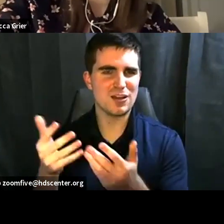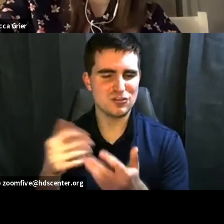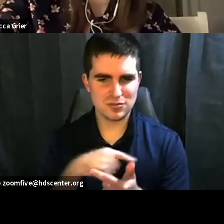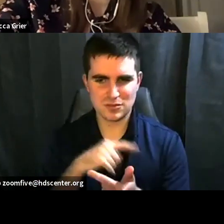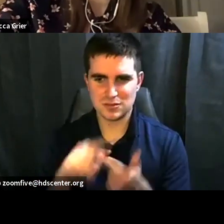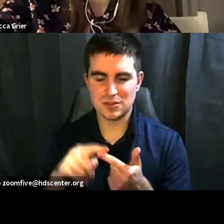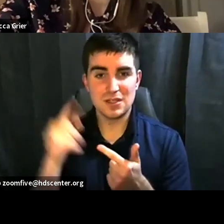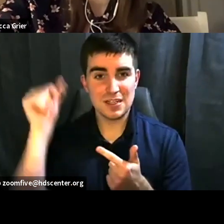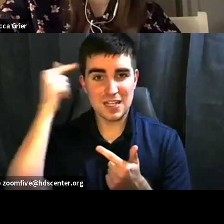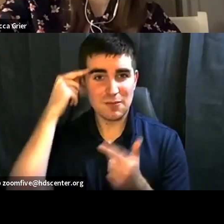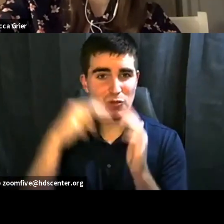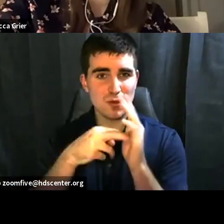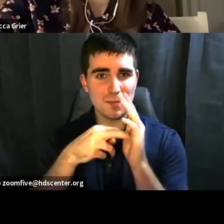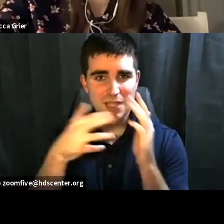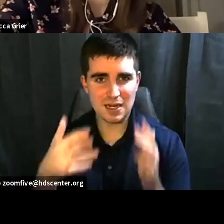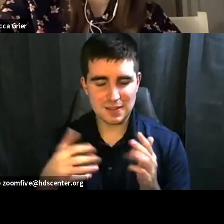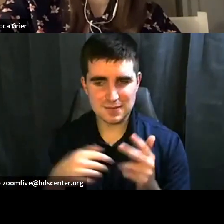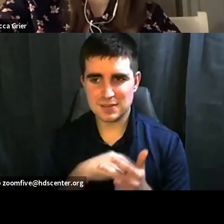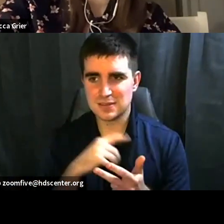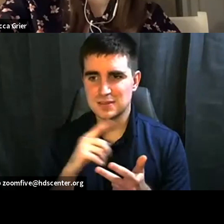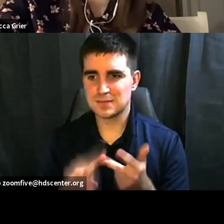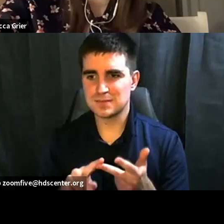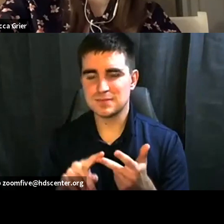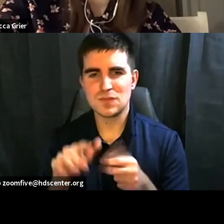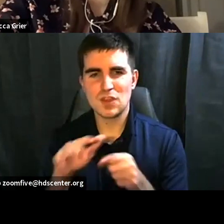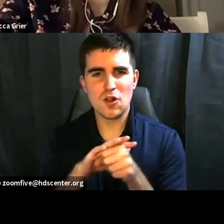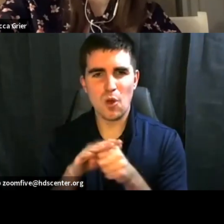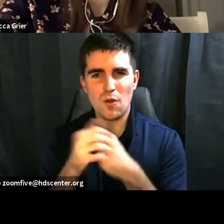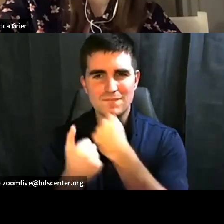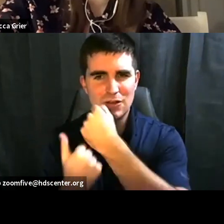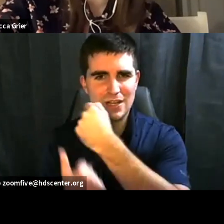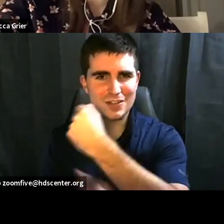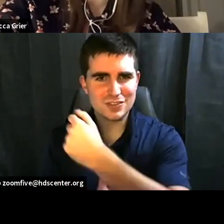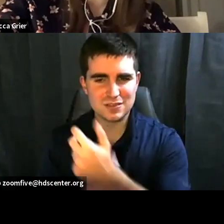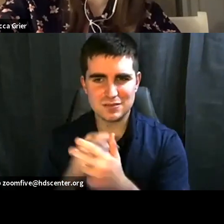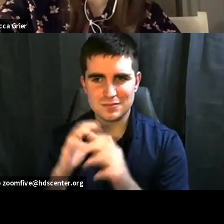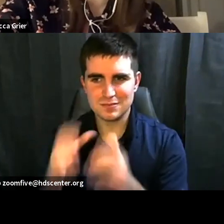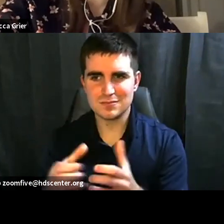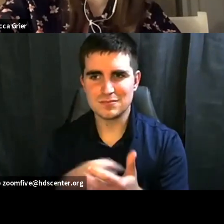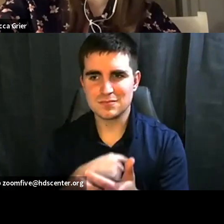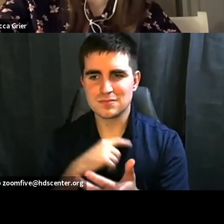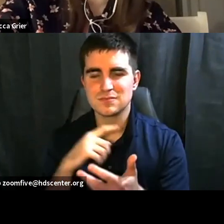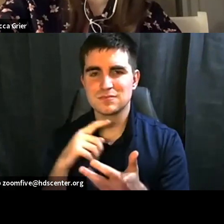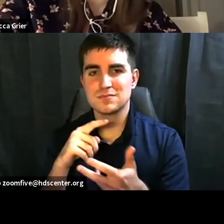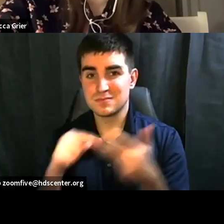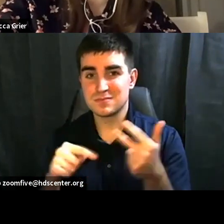government representatives, our local foundations, there's a